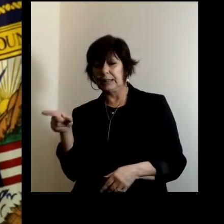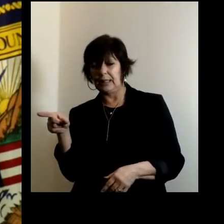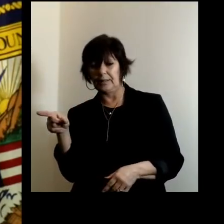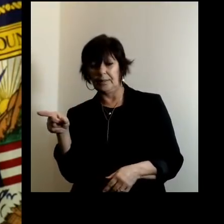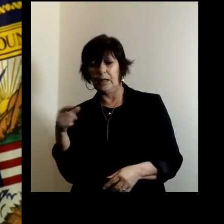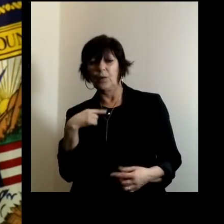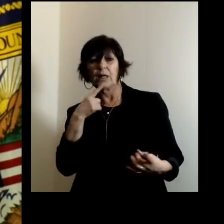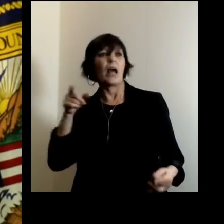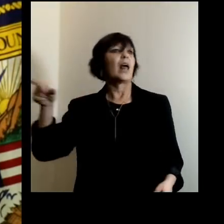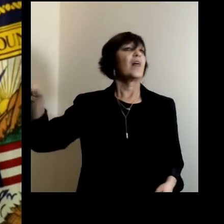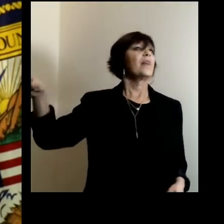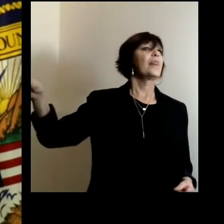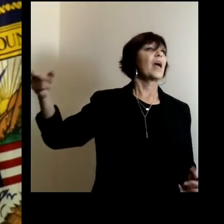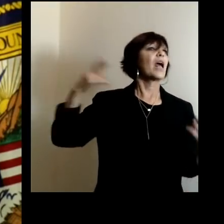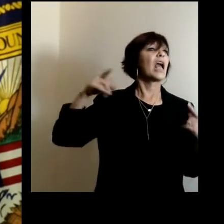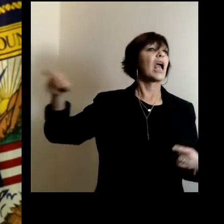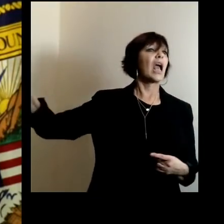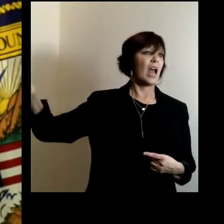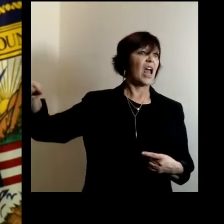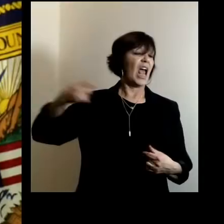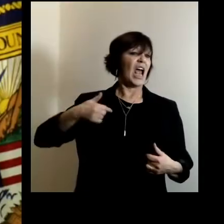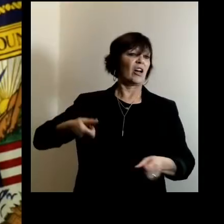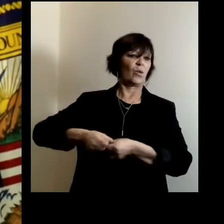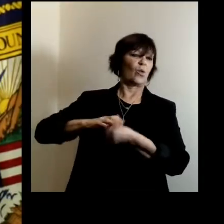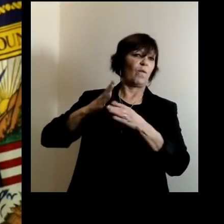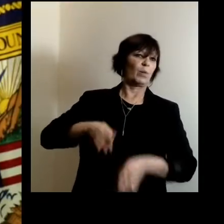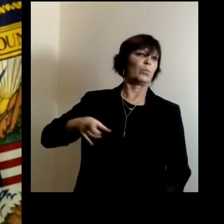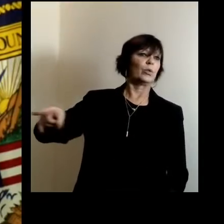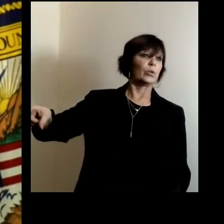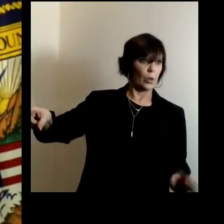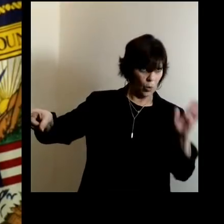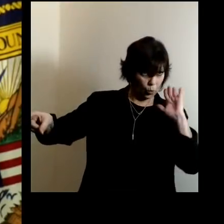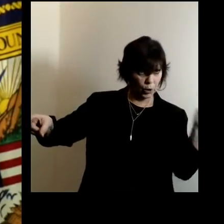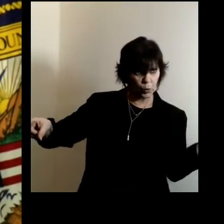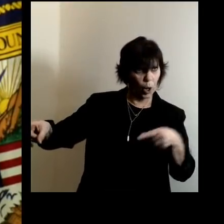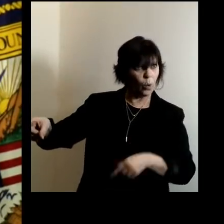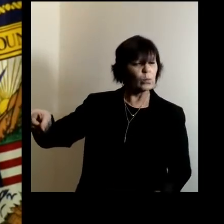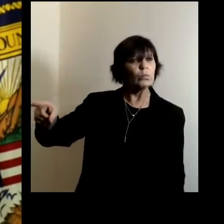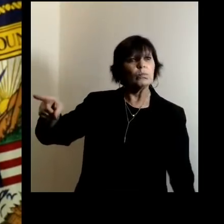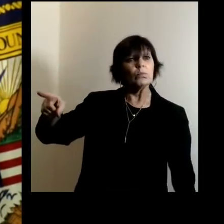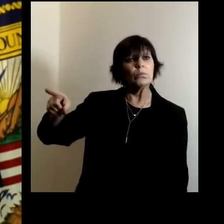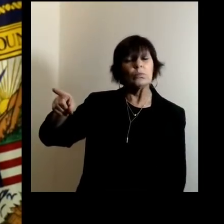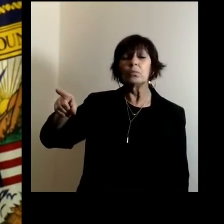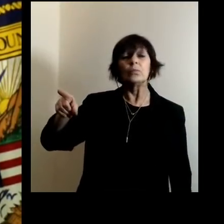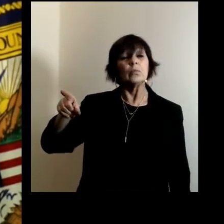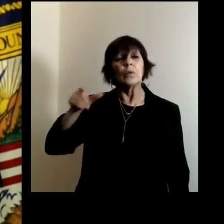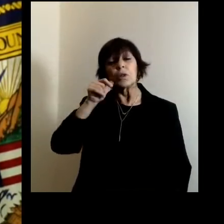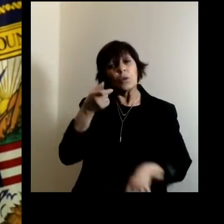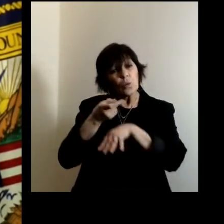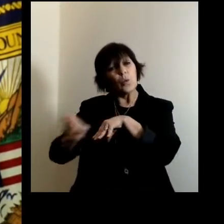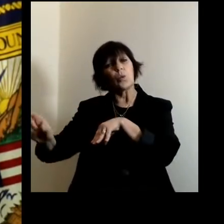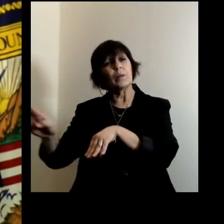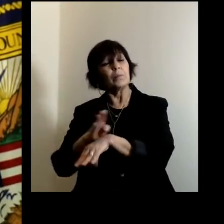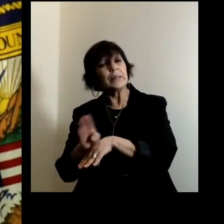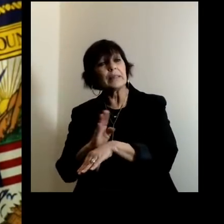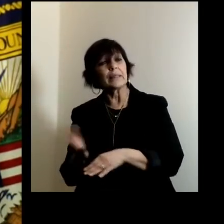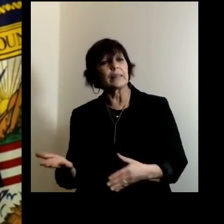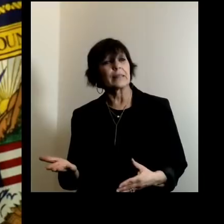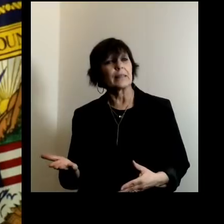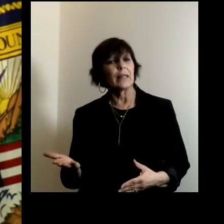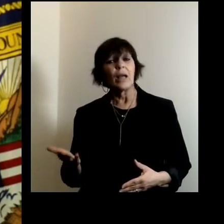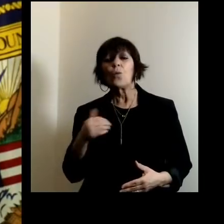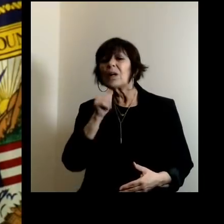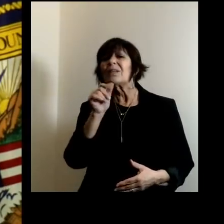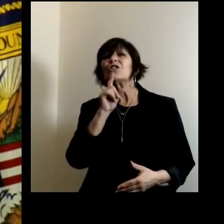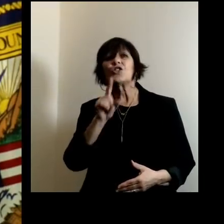that hairstylist was COVID-19, location had a COVID-19 positive case, we're not also certain 100% that it was spread